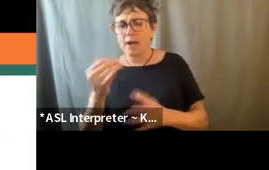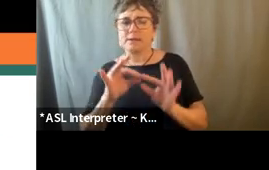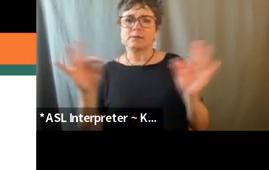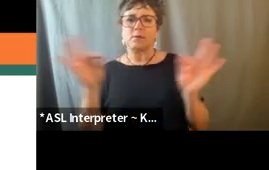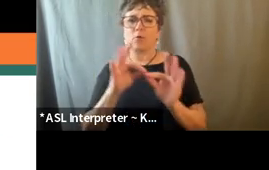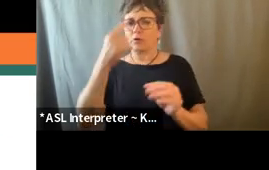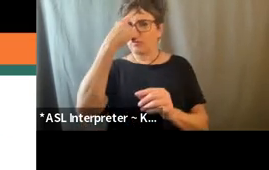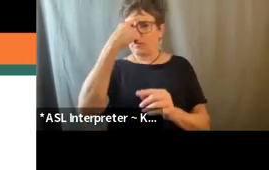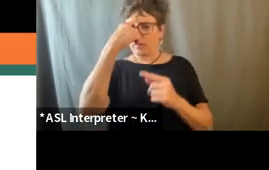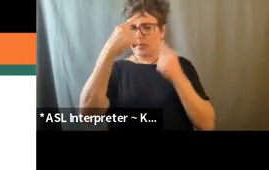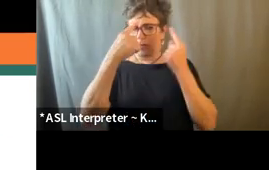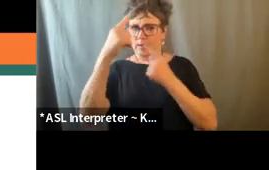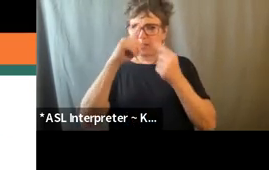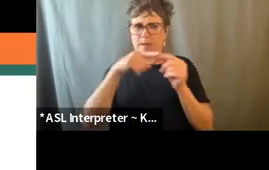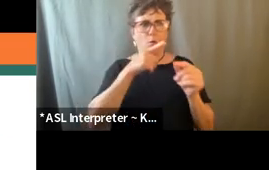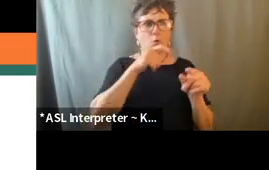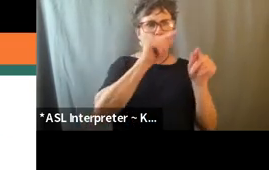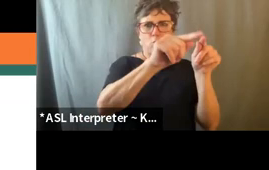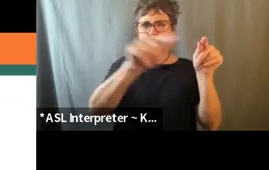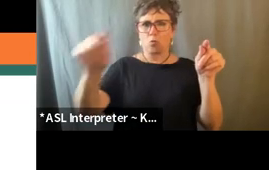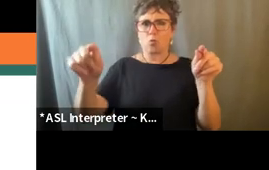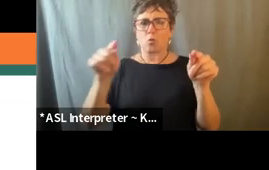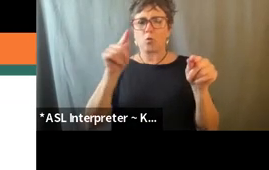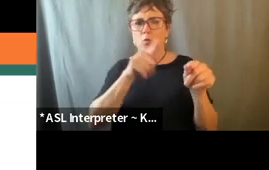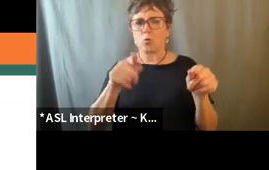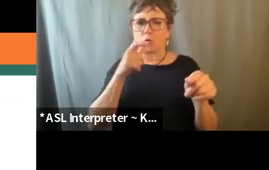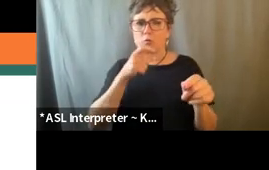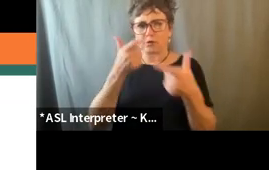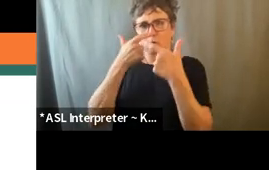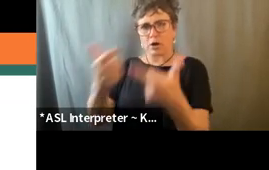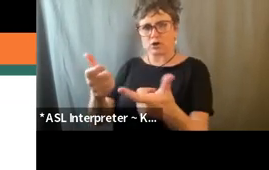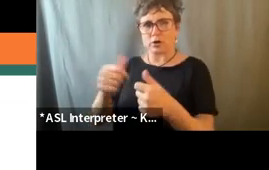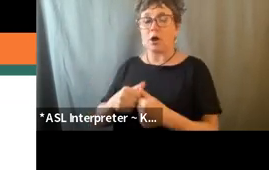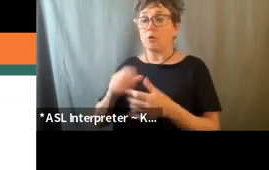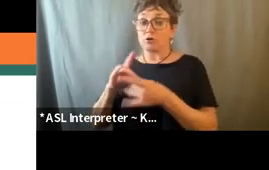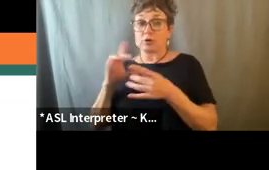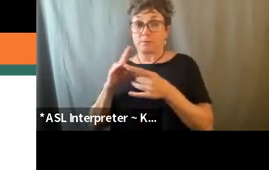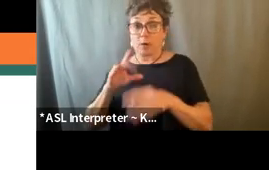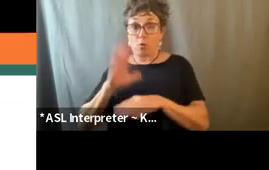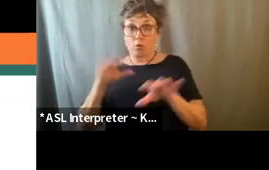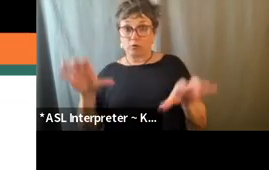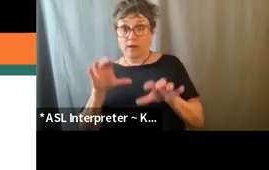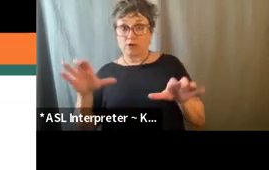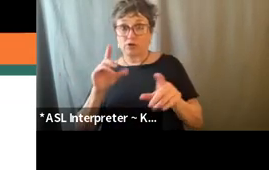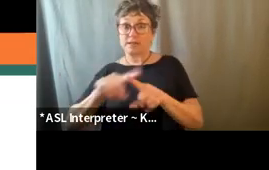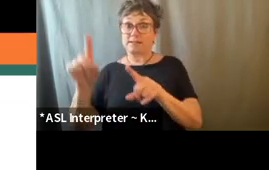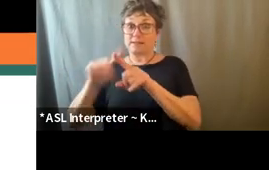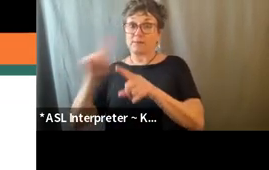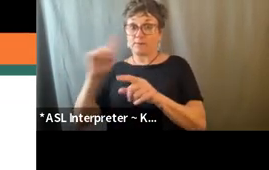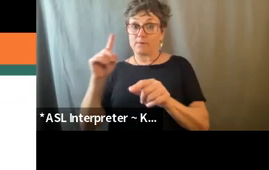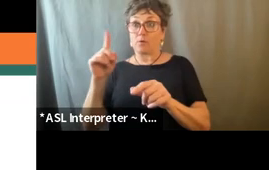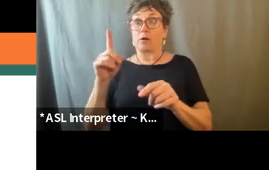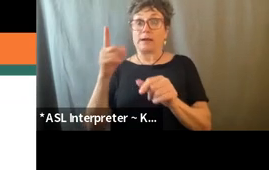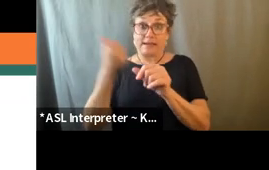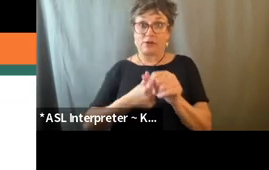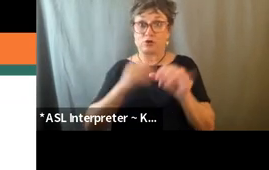shape that content for them? I mean, we just talked about action items. Those are different for every audience. Yeah.